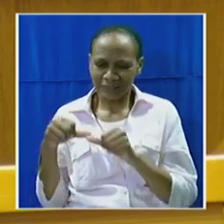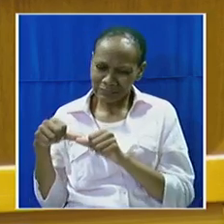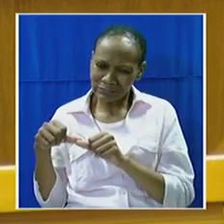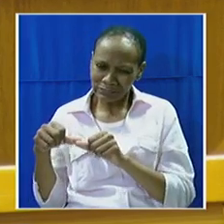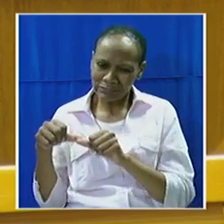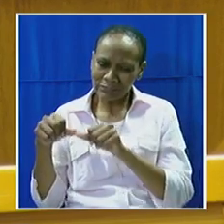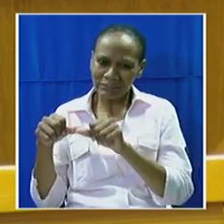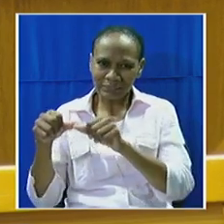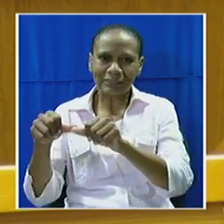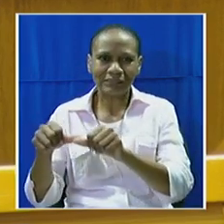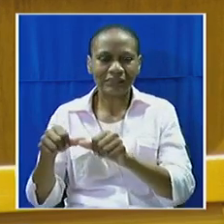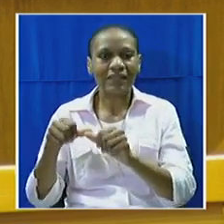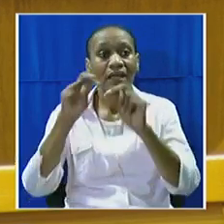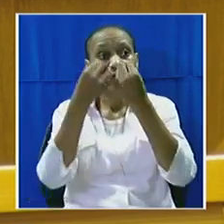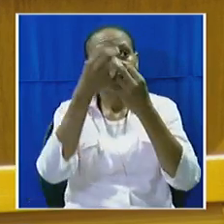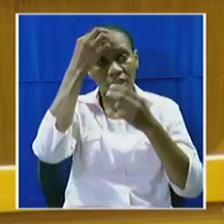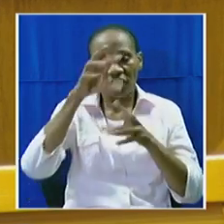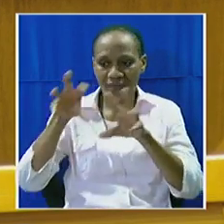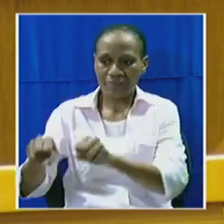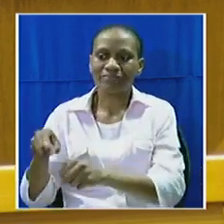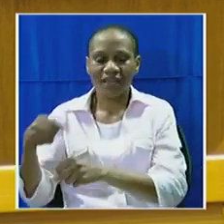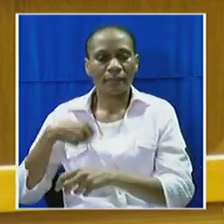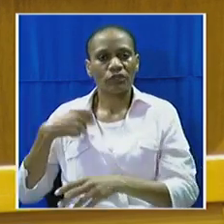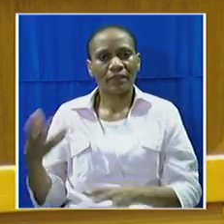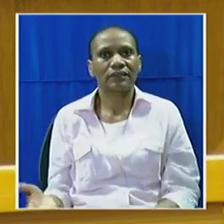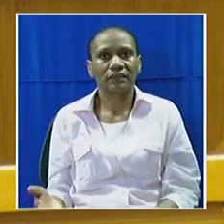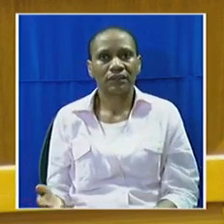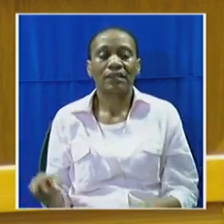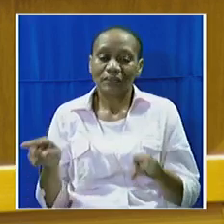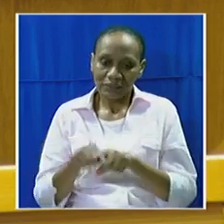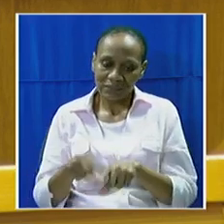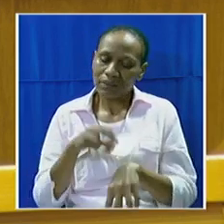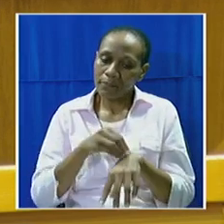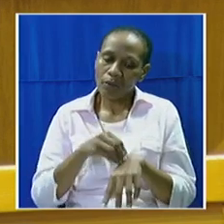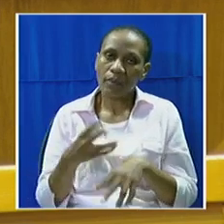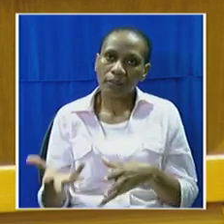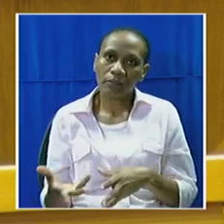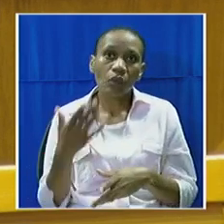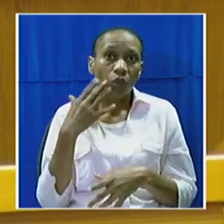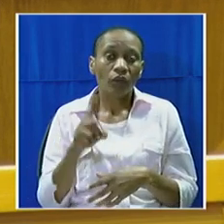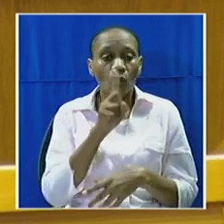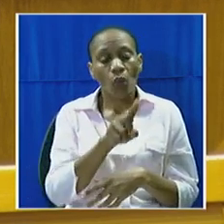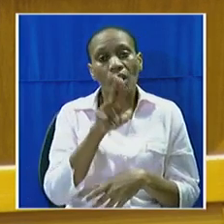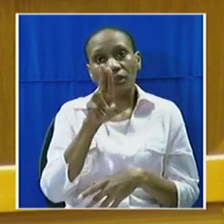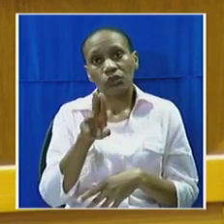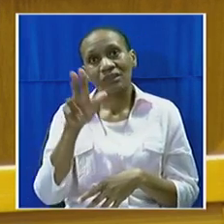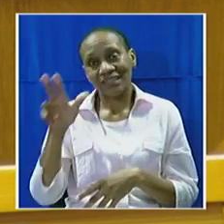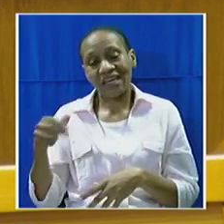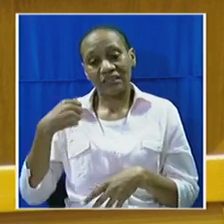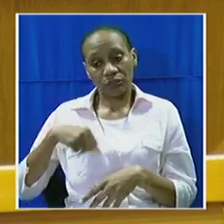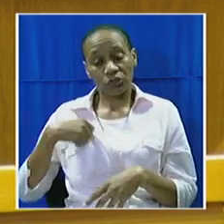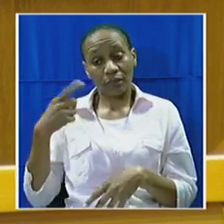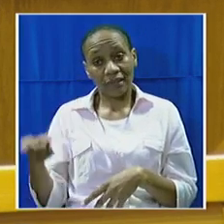under administration, and that is nothing to brag about. It is a national crisis when 128